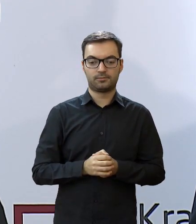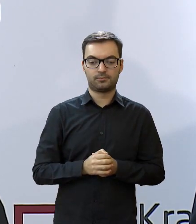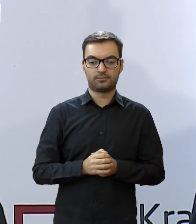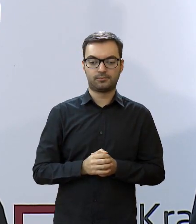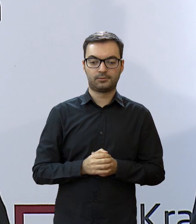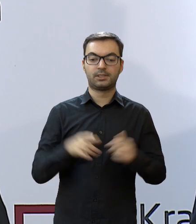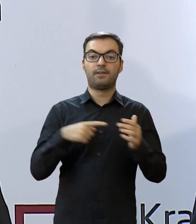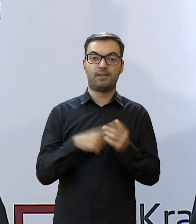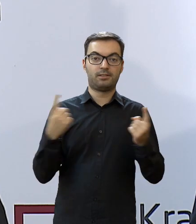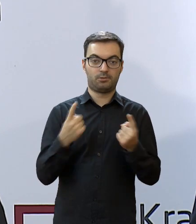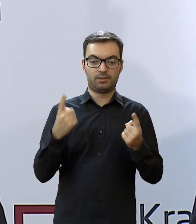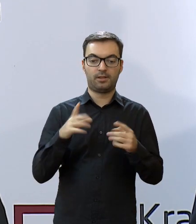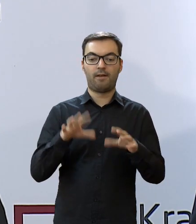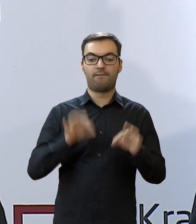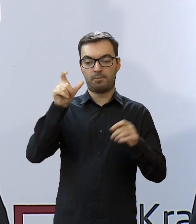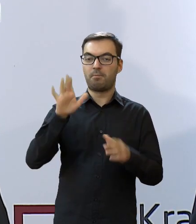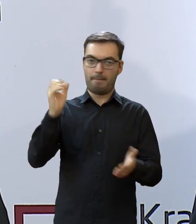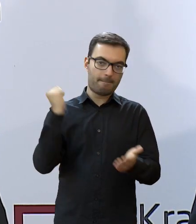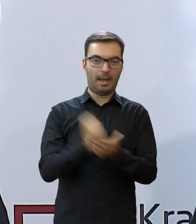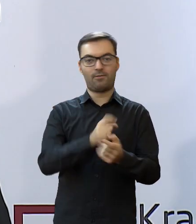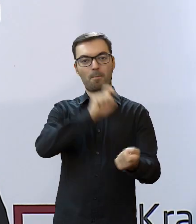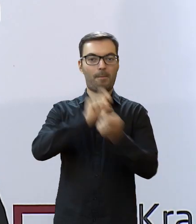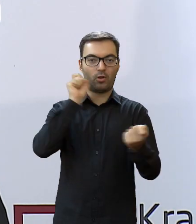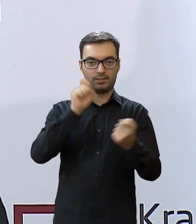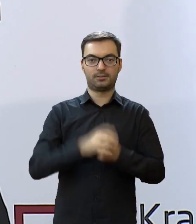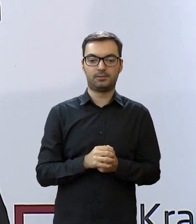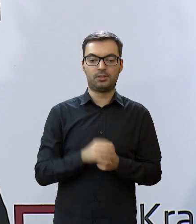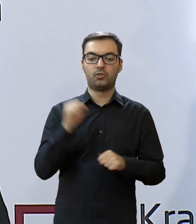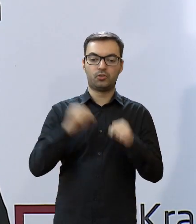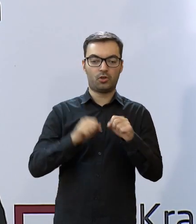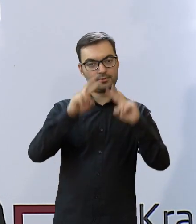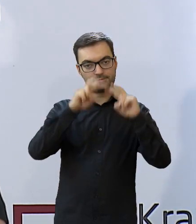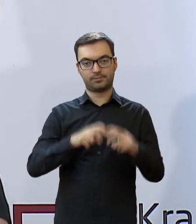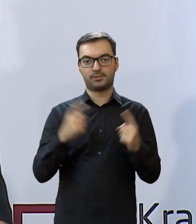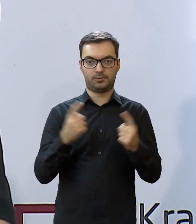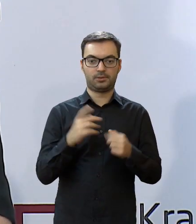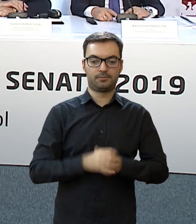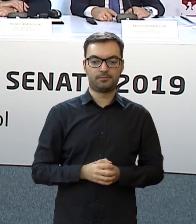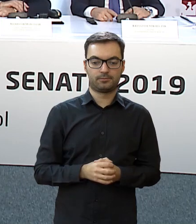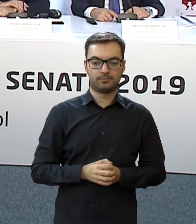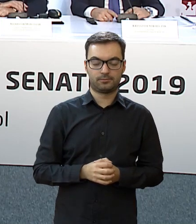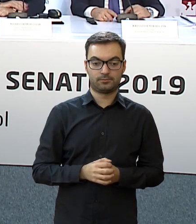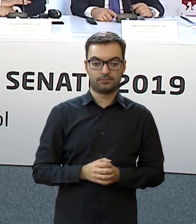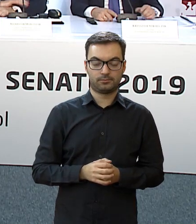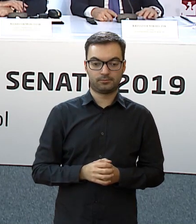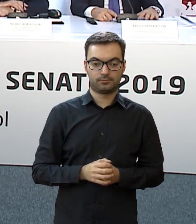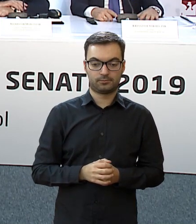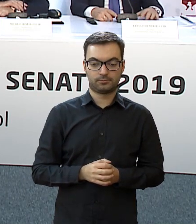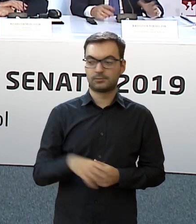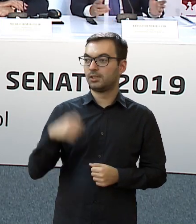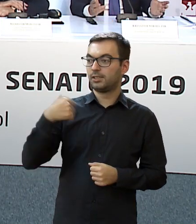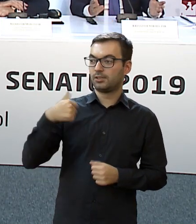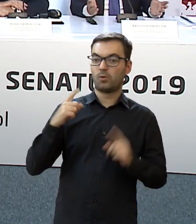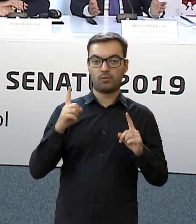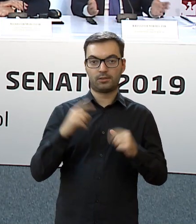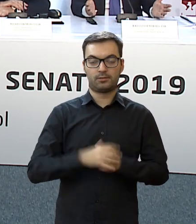I would like to remind you that the voters can always lodge a complaint. I would also like